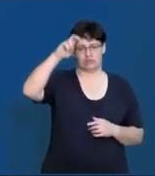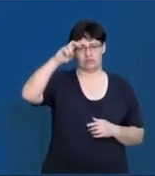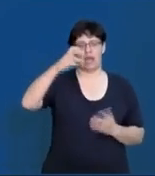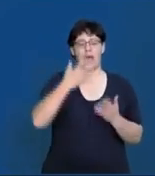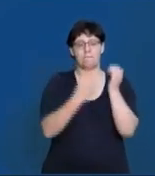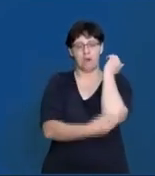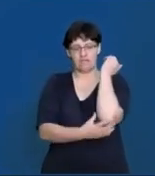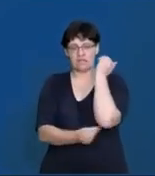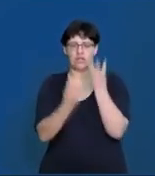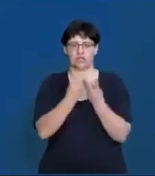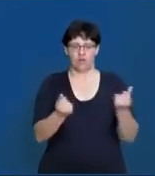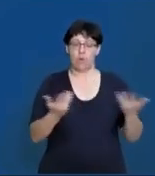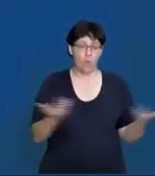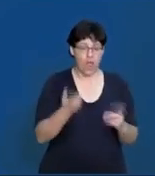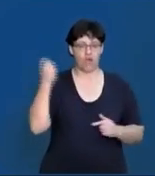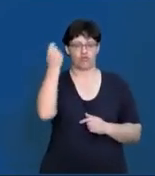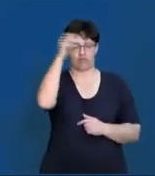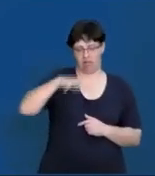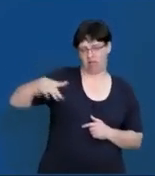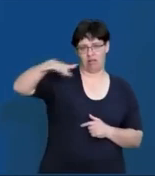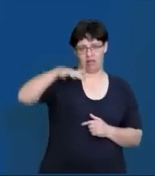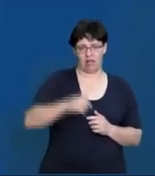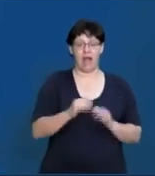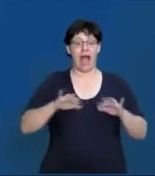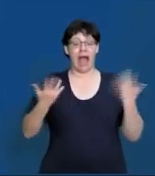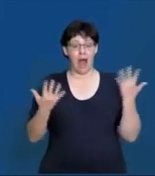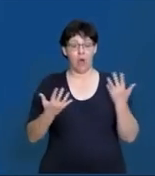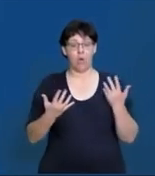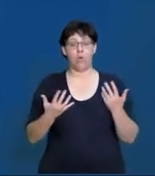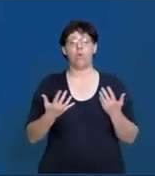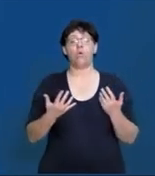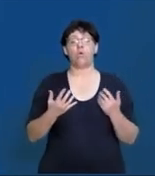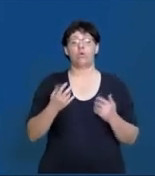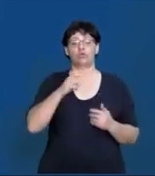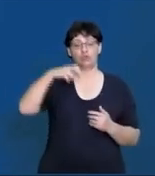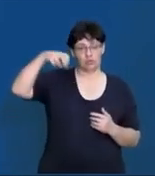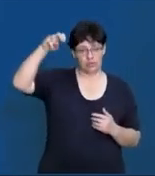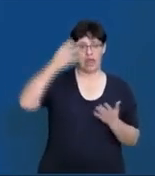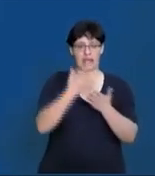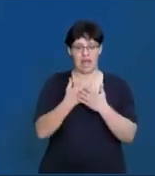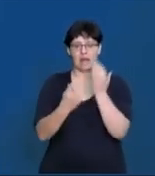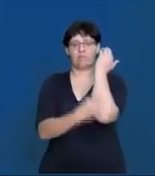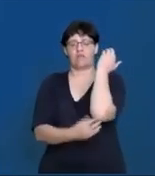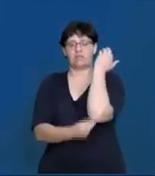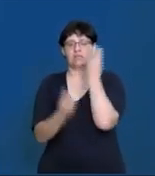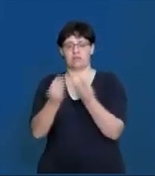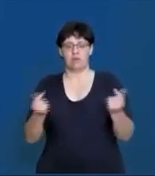says, how can tourism alleviate poverty in rural areas? How can poverty